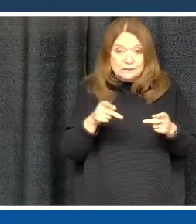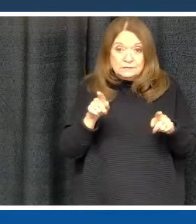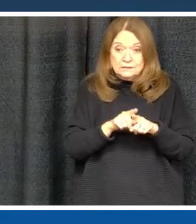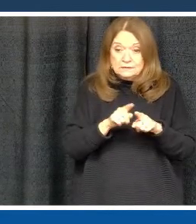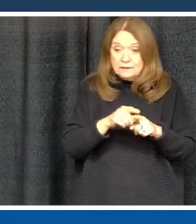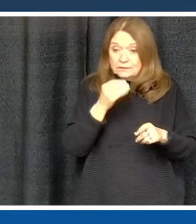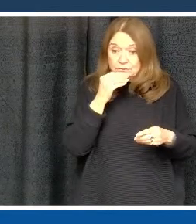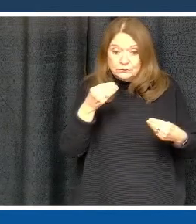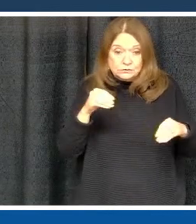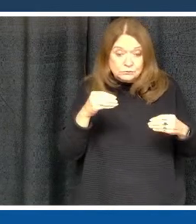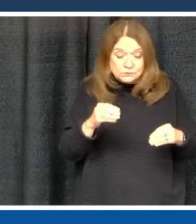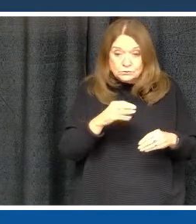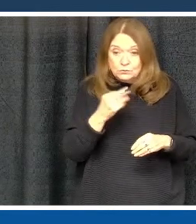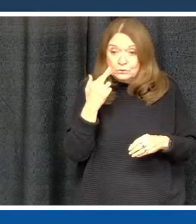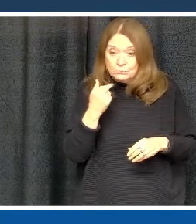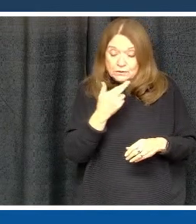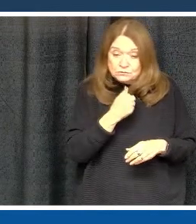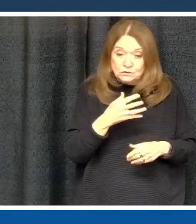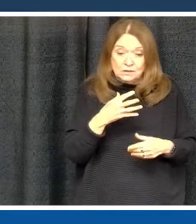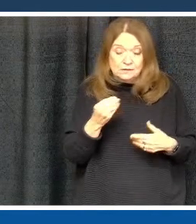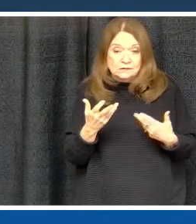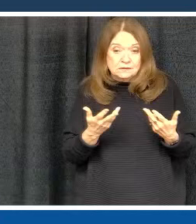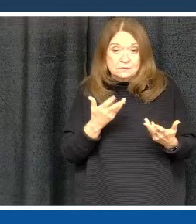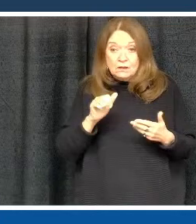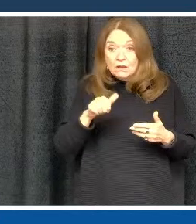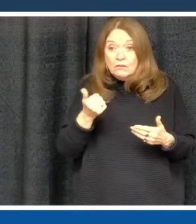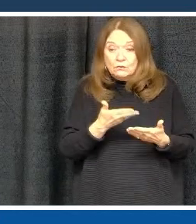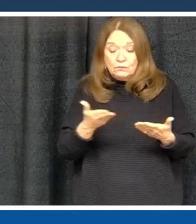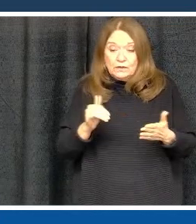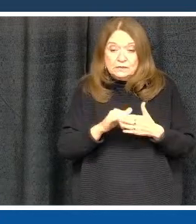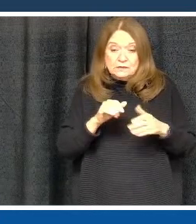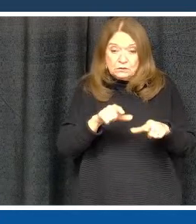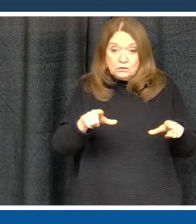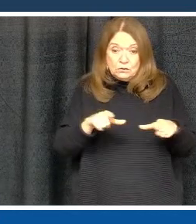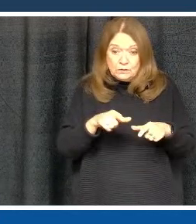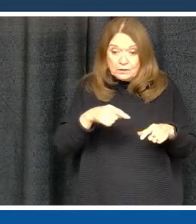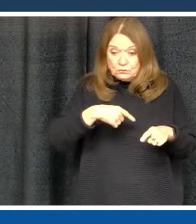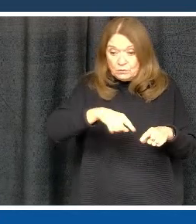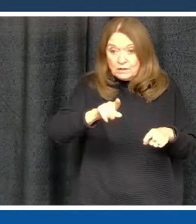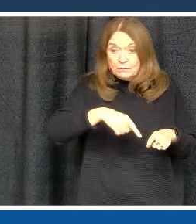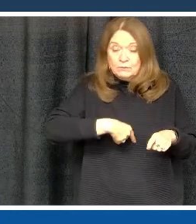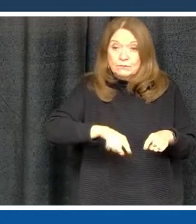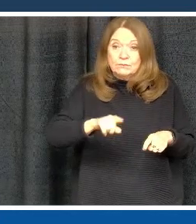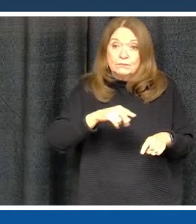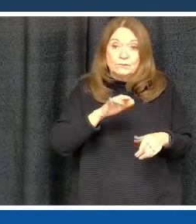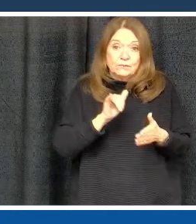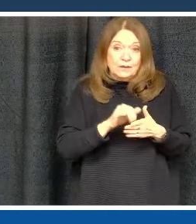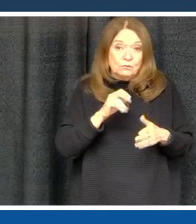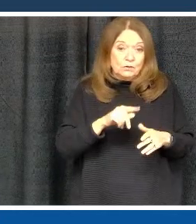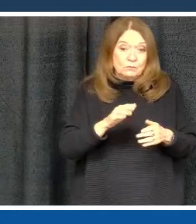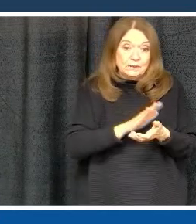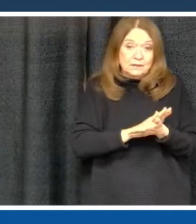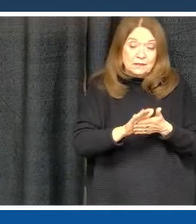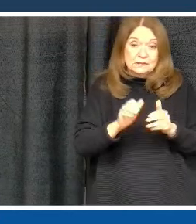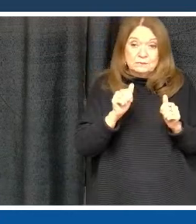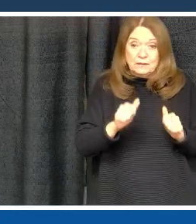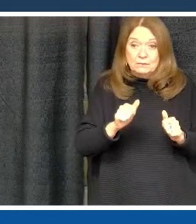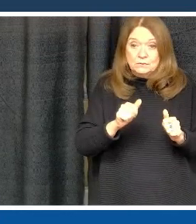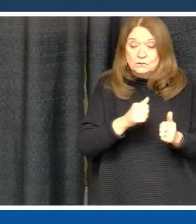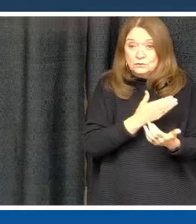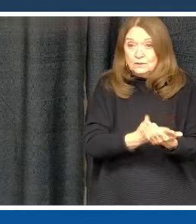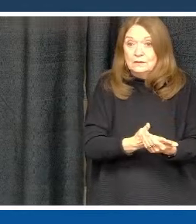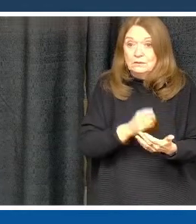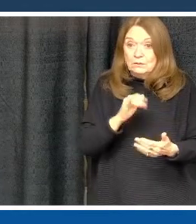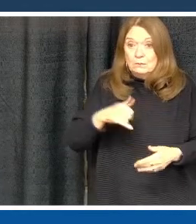grocery store and restaurants and other things that are located right up the road. And it'd be nice for them to be able to get to